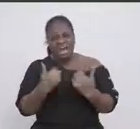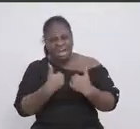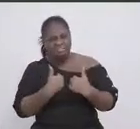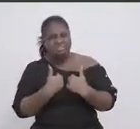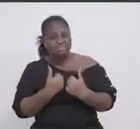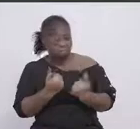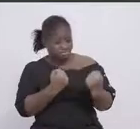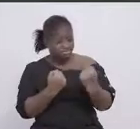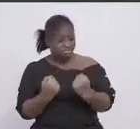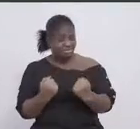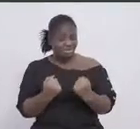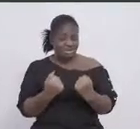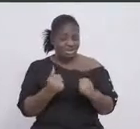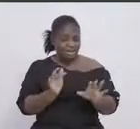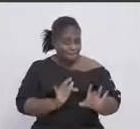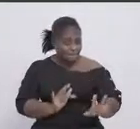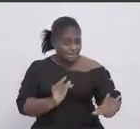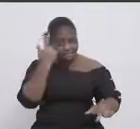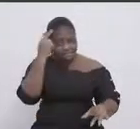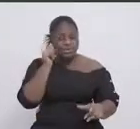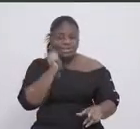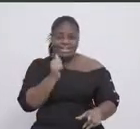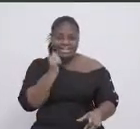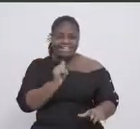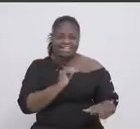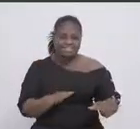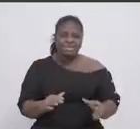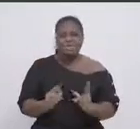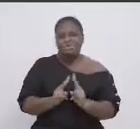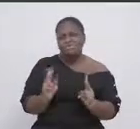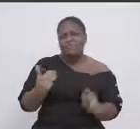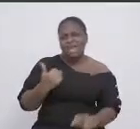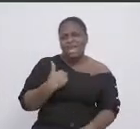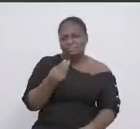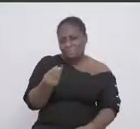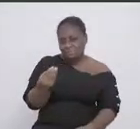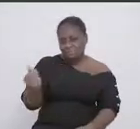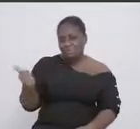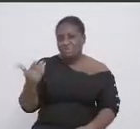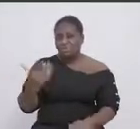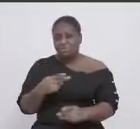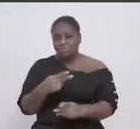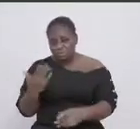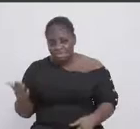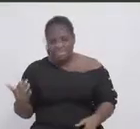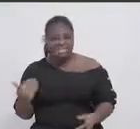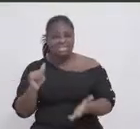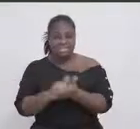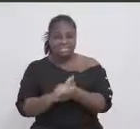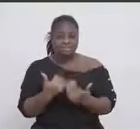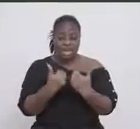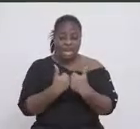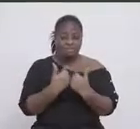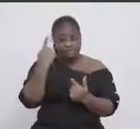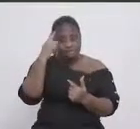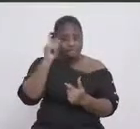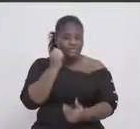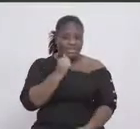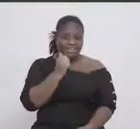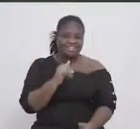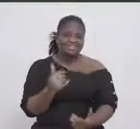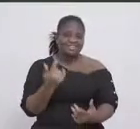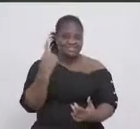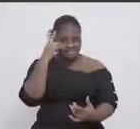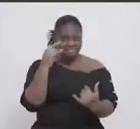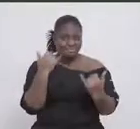girl child. And so because of that, we have a few initiatives that have come up. That's all about me